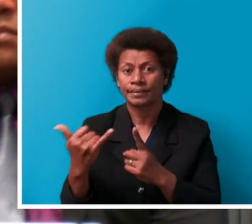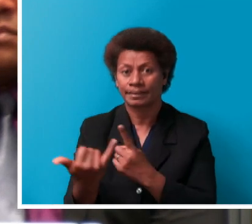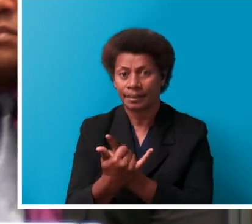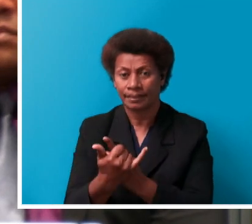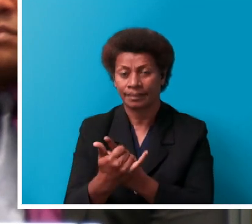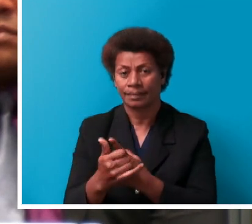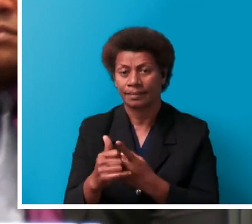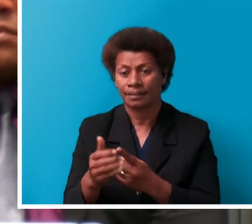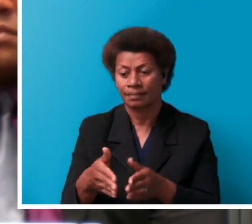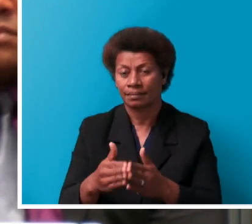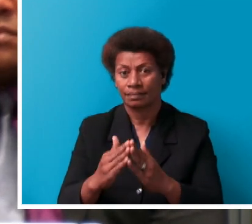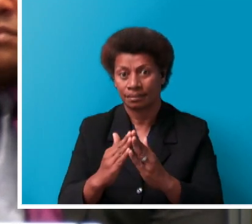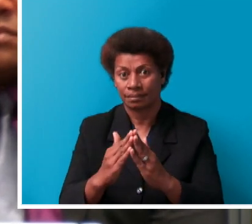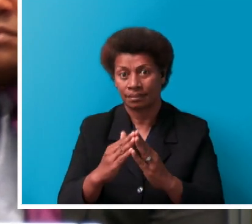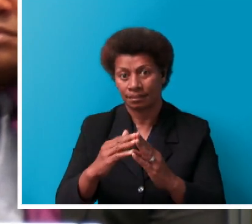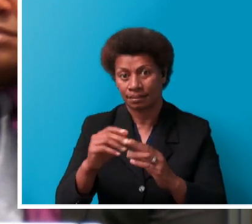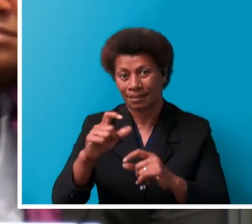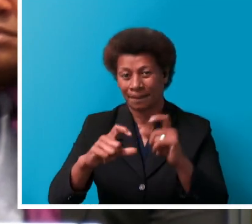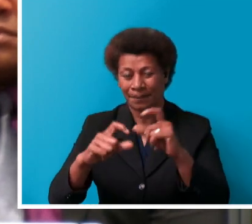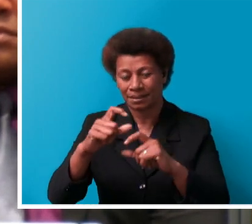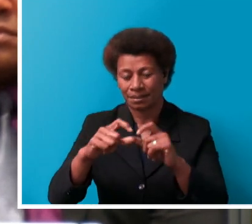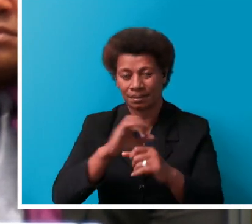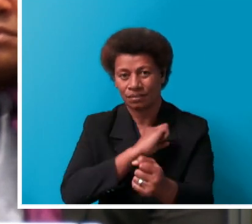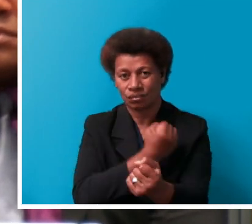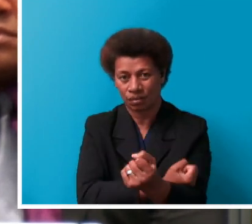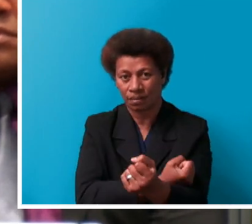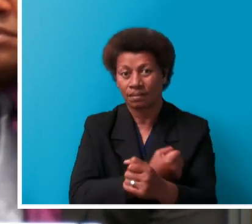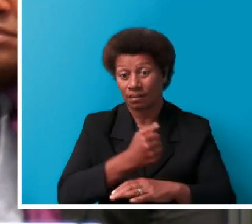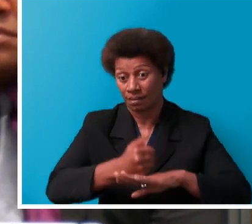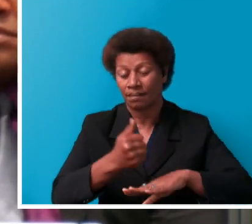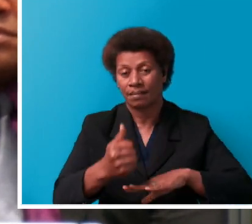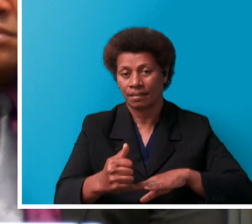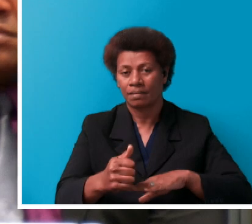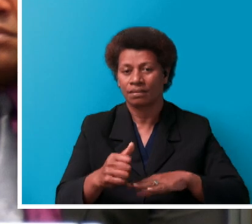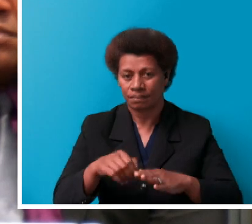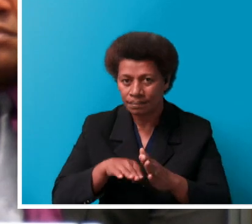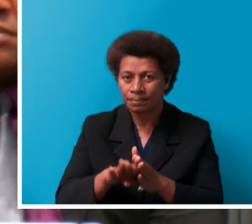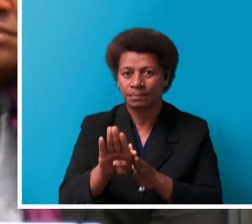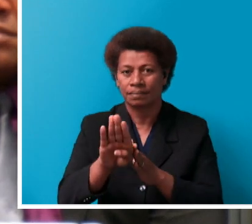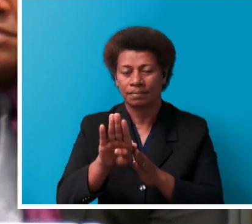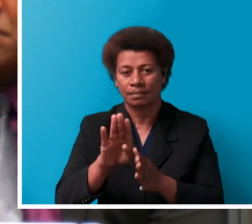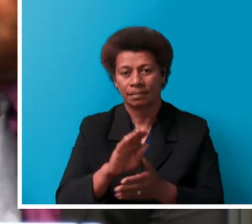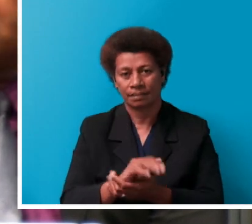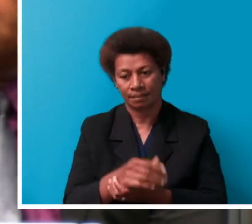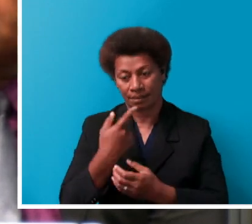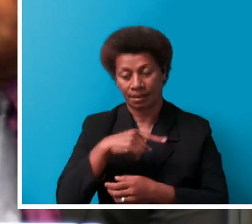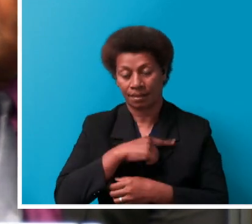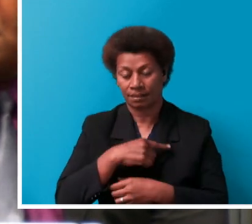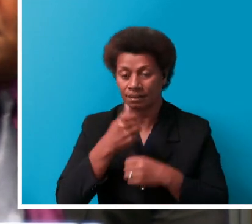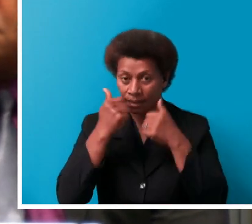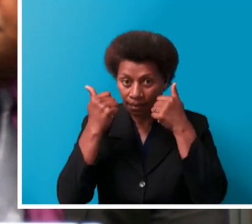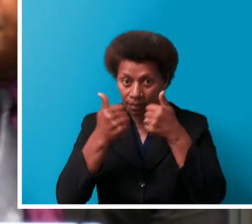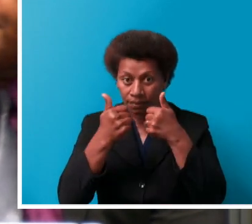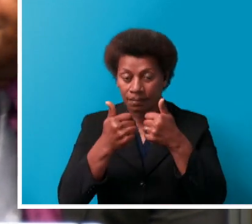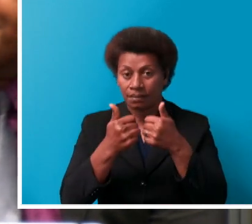strength and financial capacity of government to thrive. But we must also acknowledge that